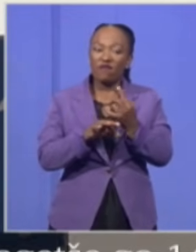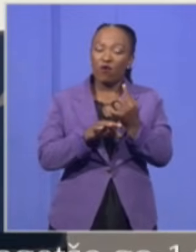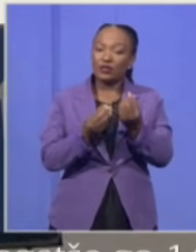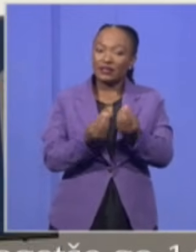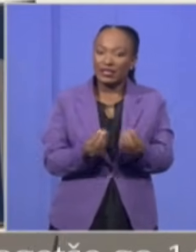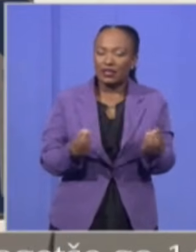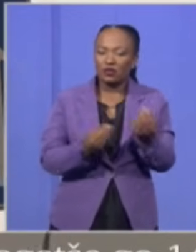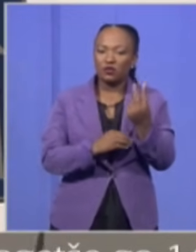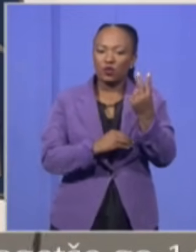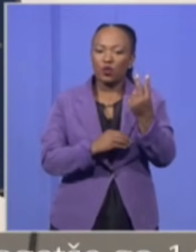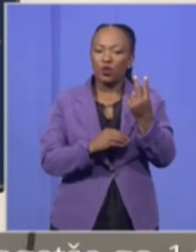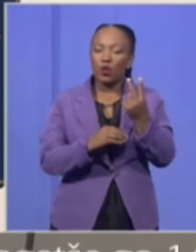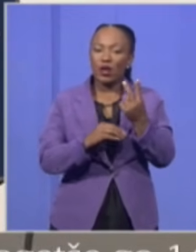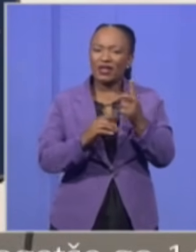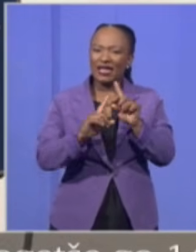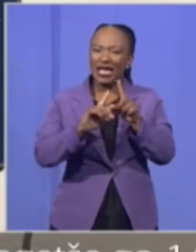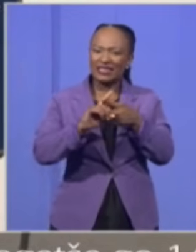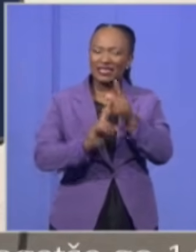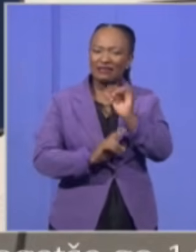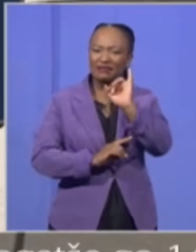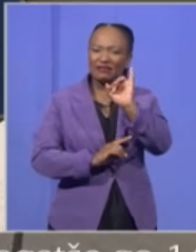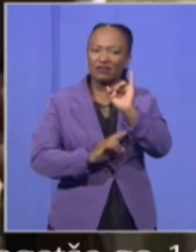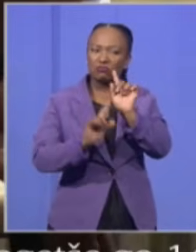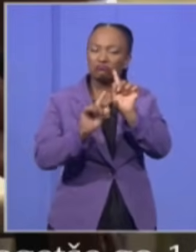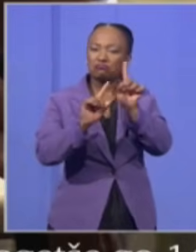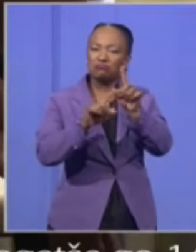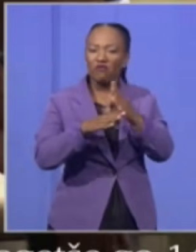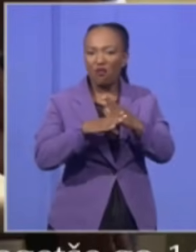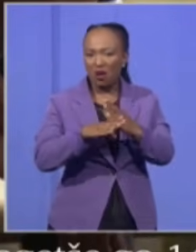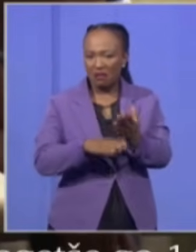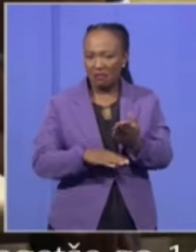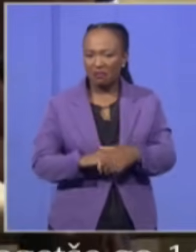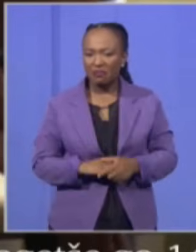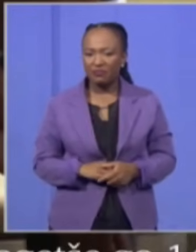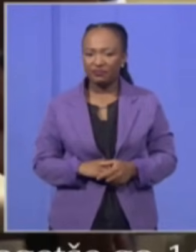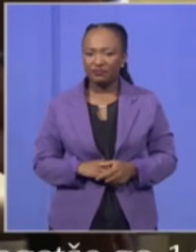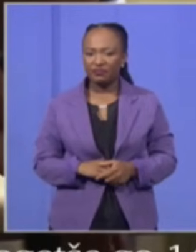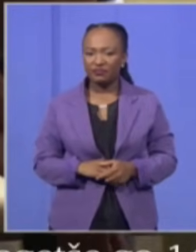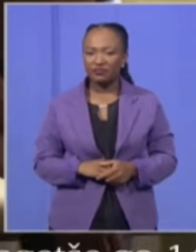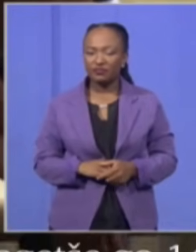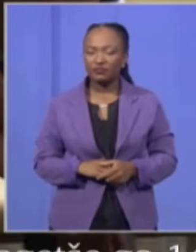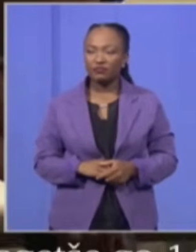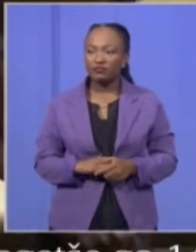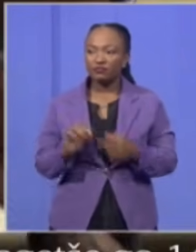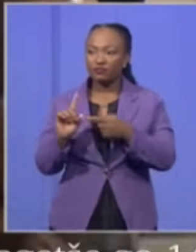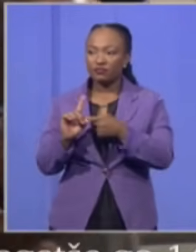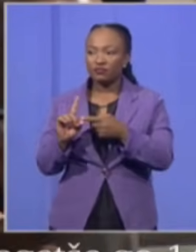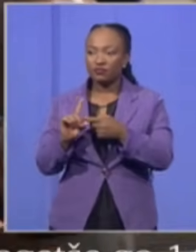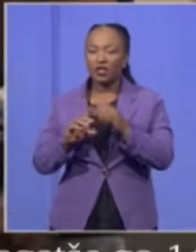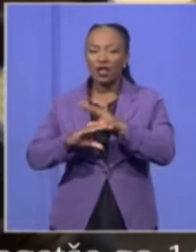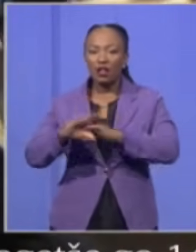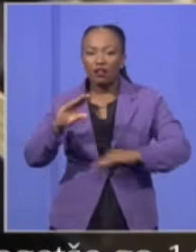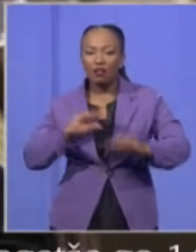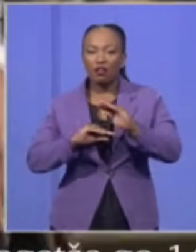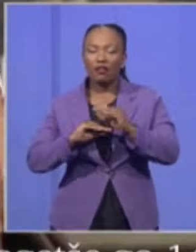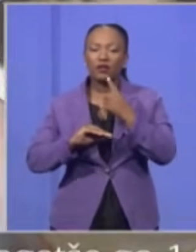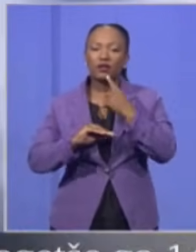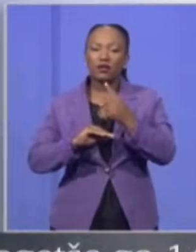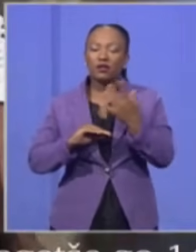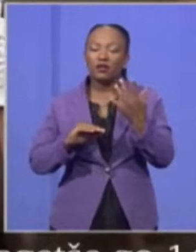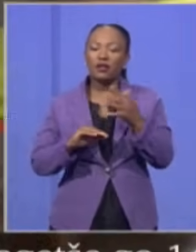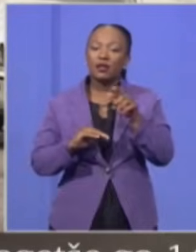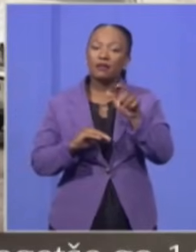kotsi ya masetlapelo ge e tla direga e bja le tseleng ya go mošomong. Mtšali o ganeditše mabarebare a wa rego motledi wa